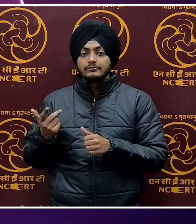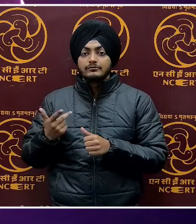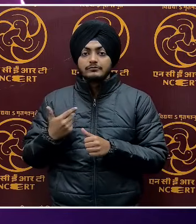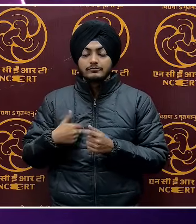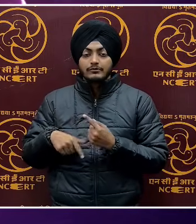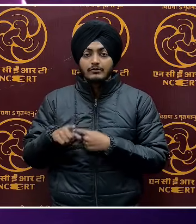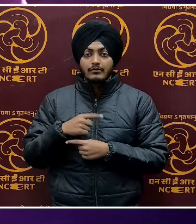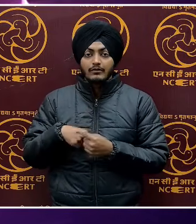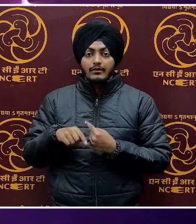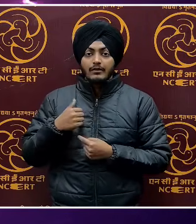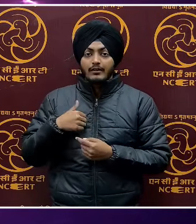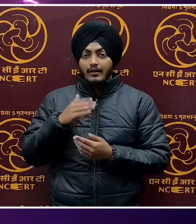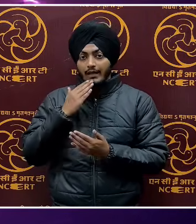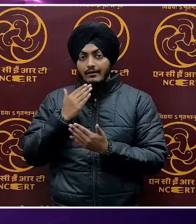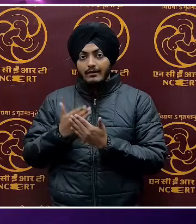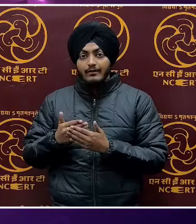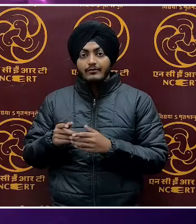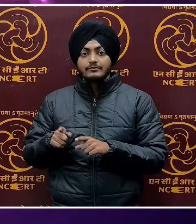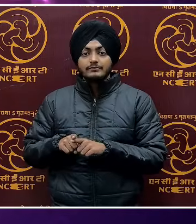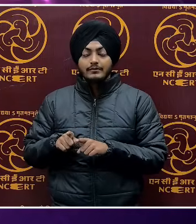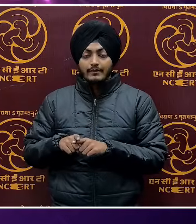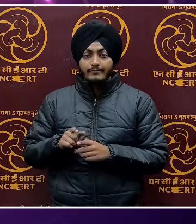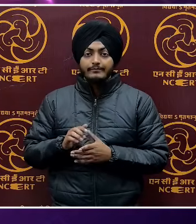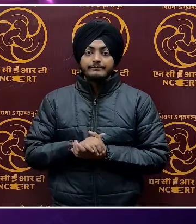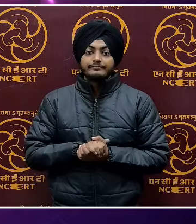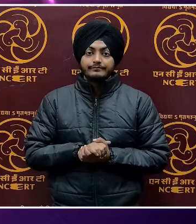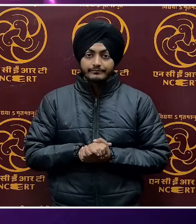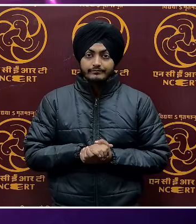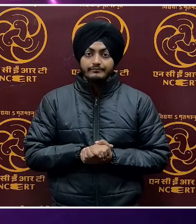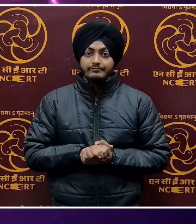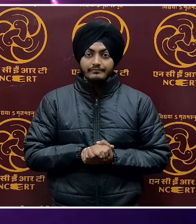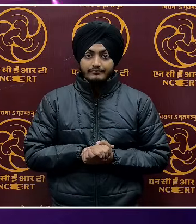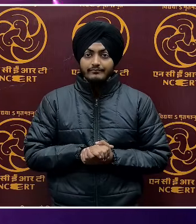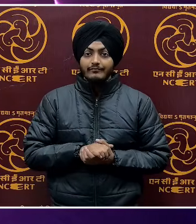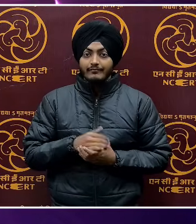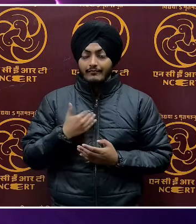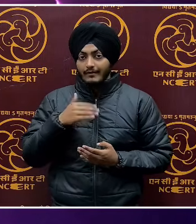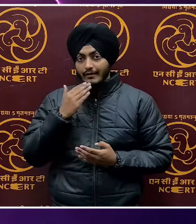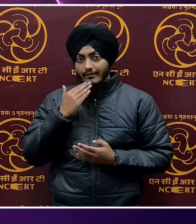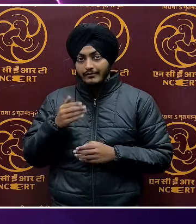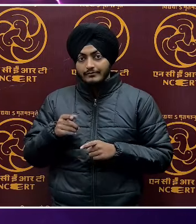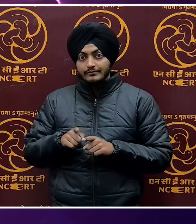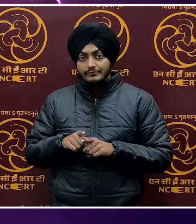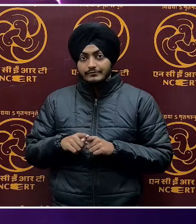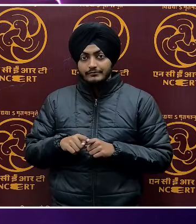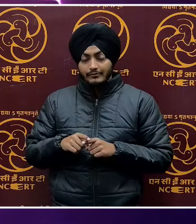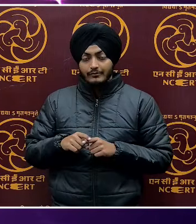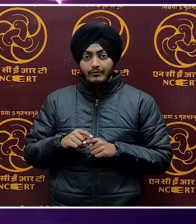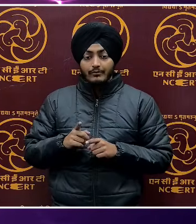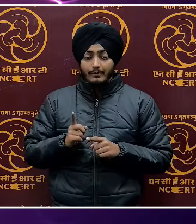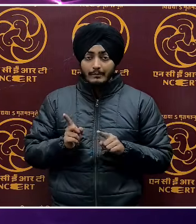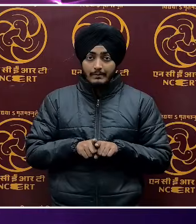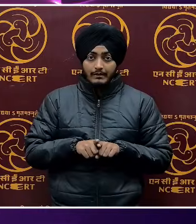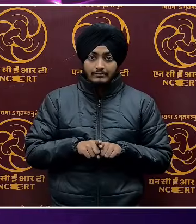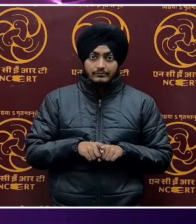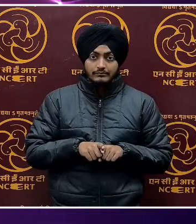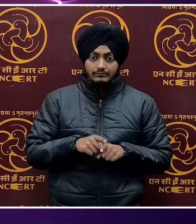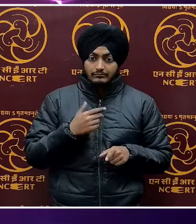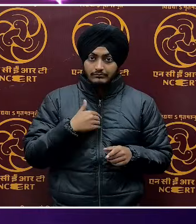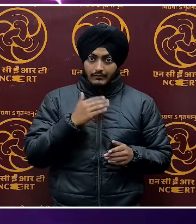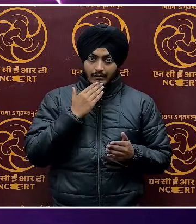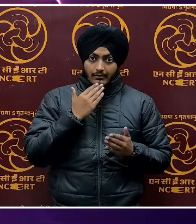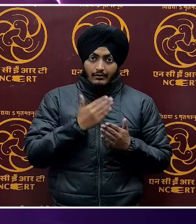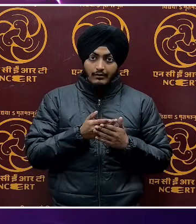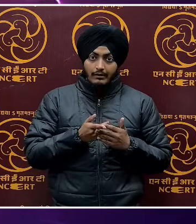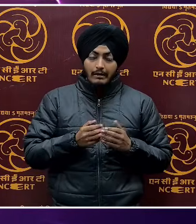must always say thank you. Yes, absolutely. We say thank you to them. Also, thank you is one of the magic